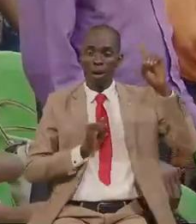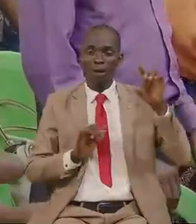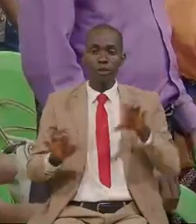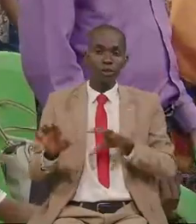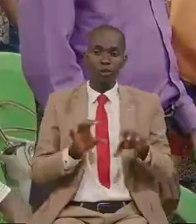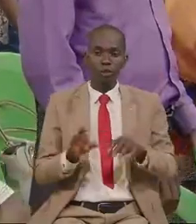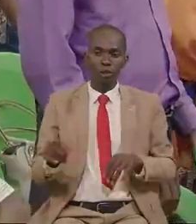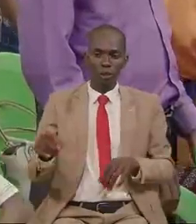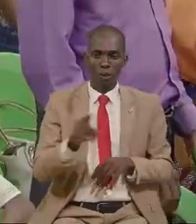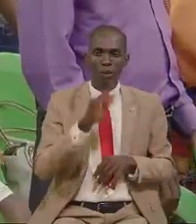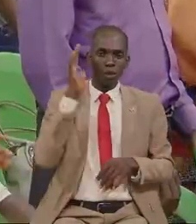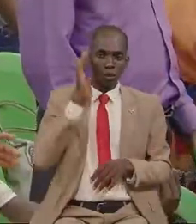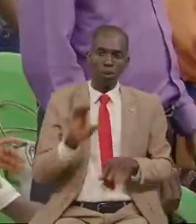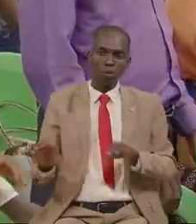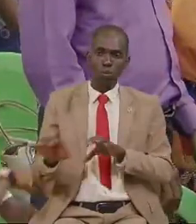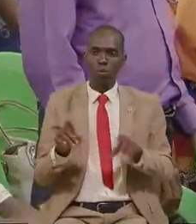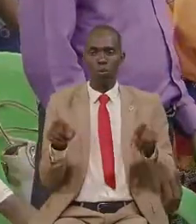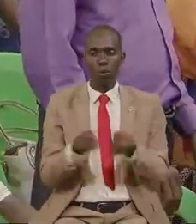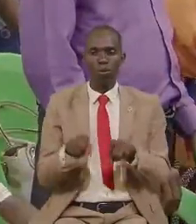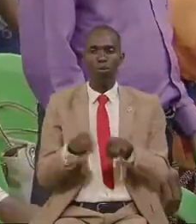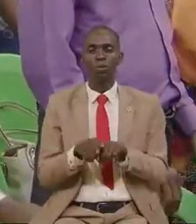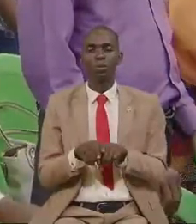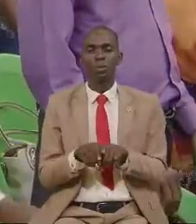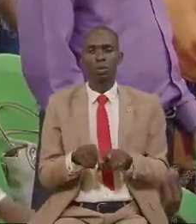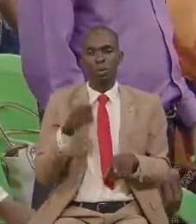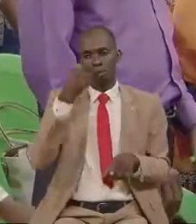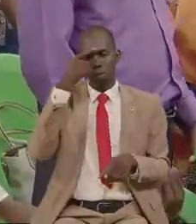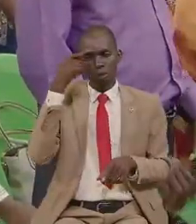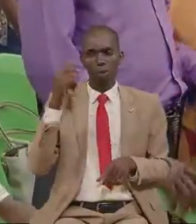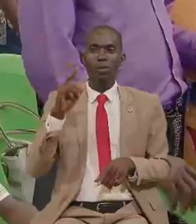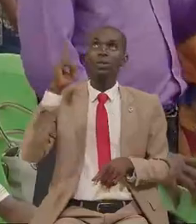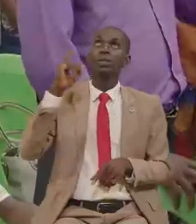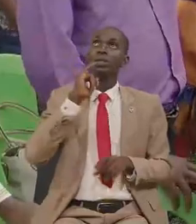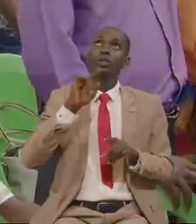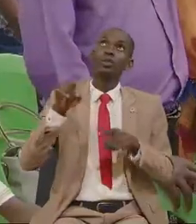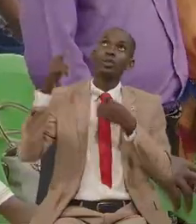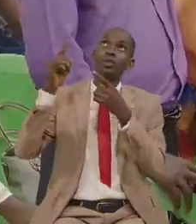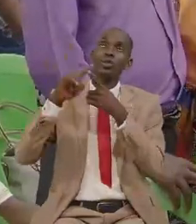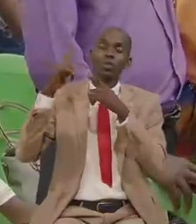do also. Because he's gone to the Father.